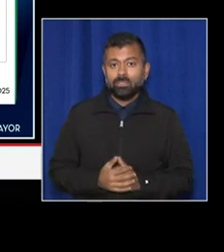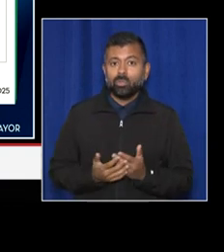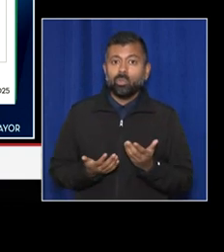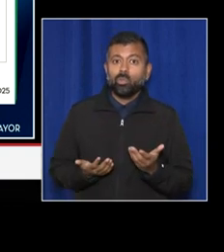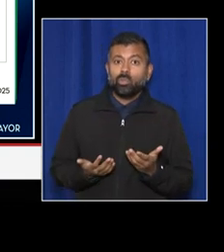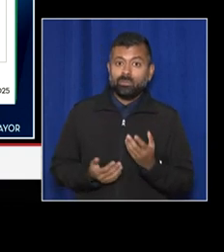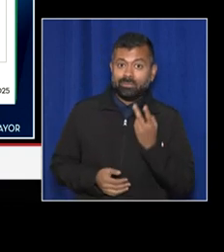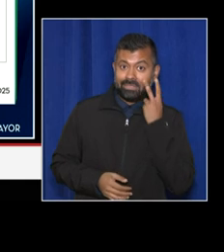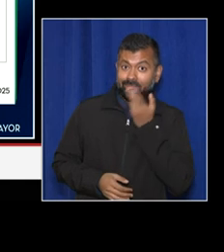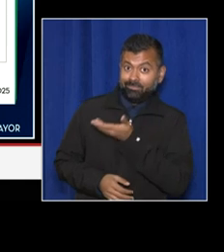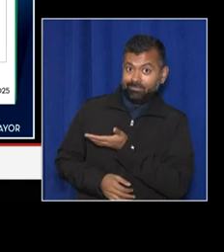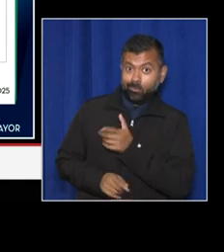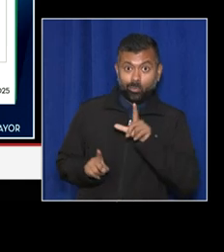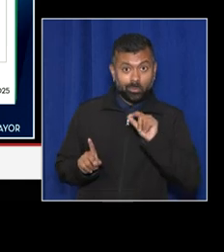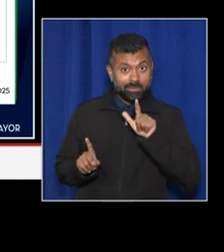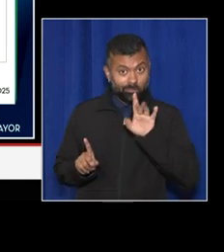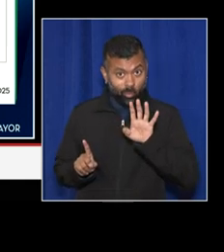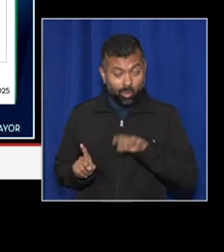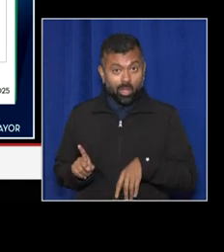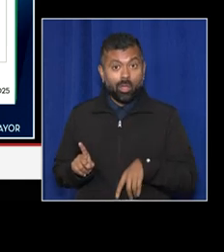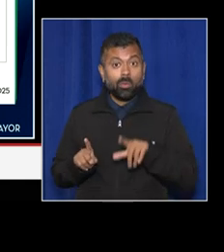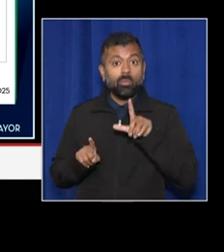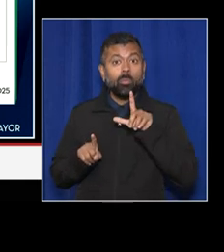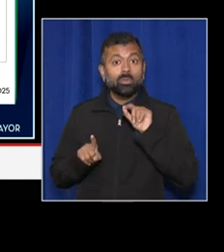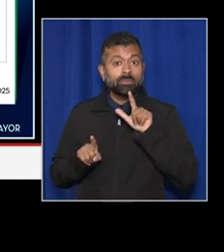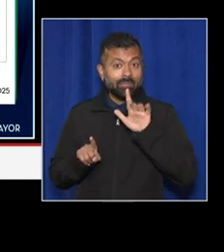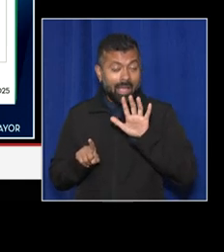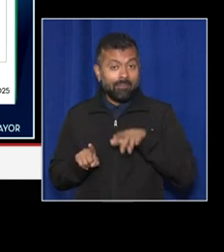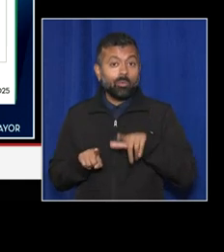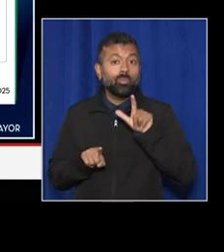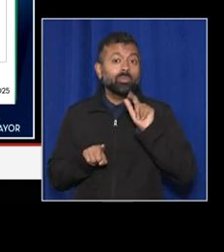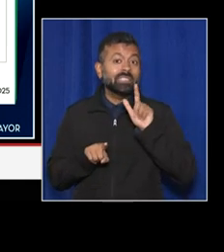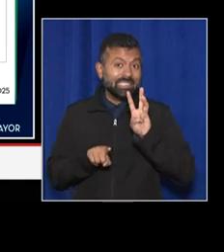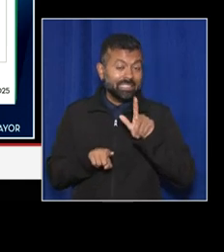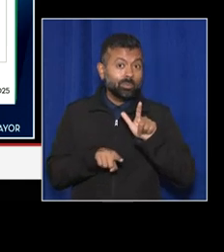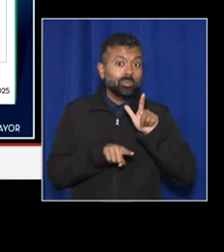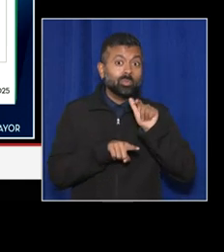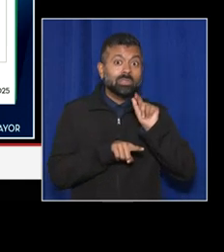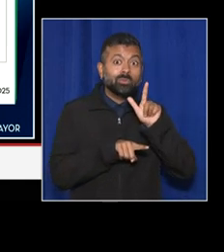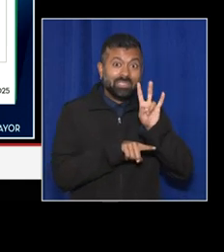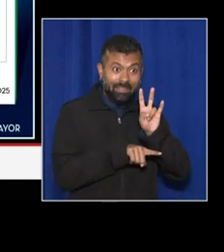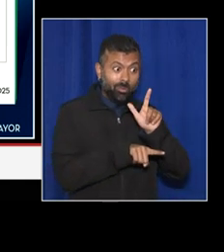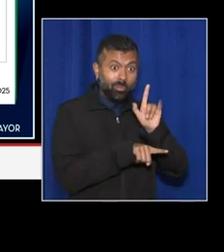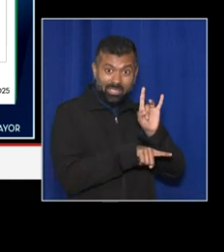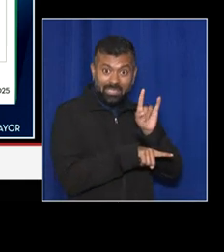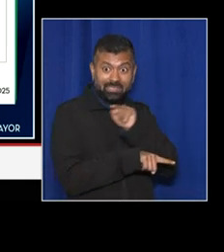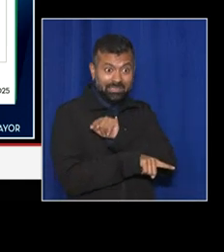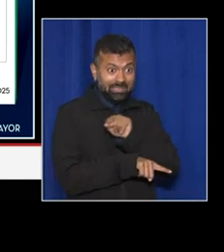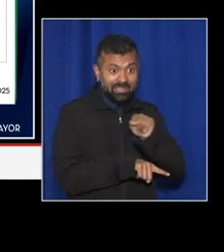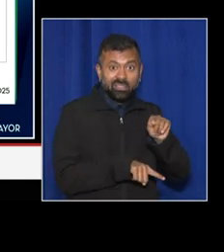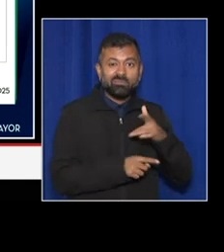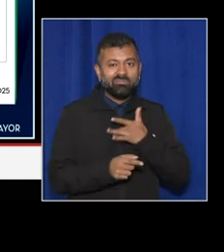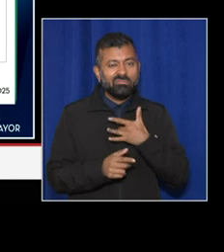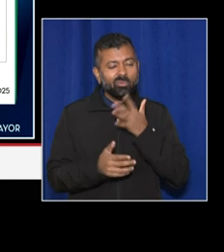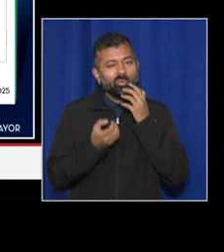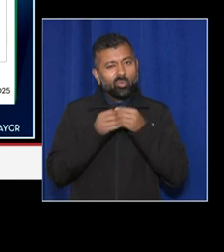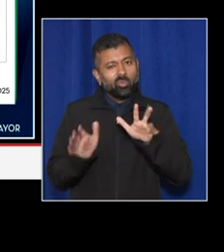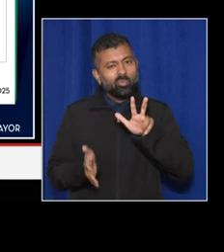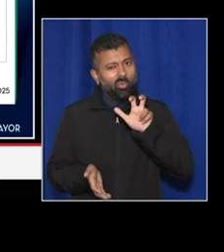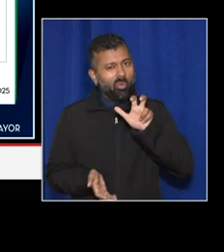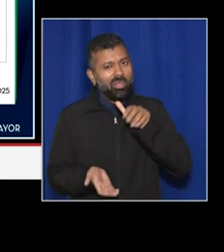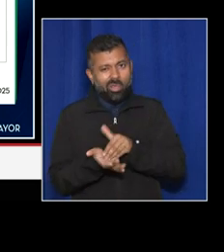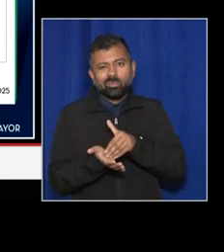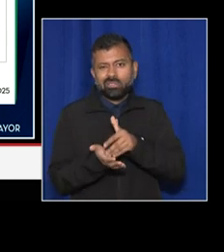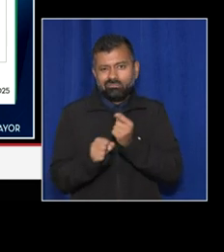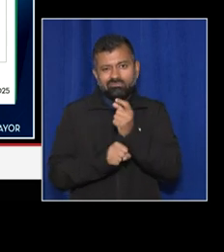and in 28, it gets a little worse. So over the next 4 years that our budget will be based